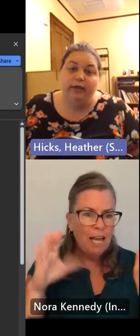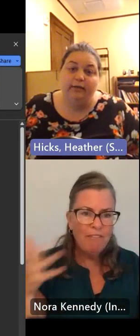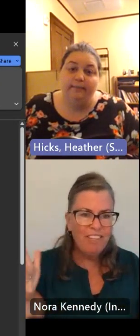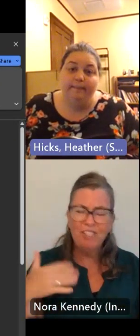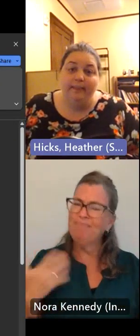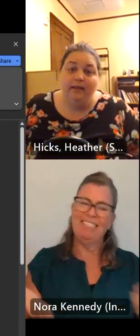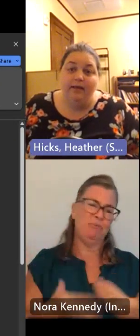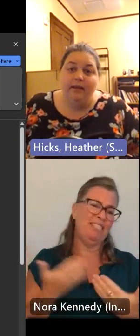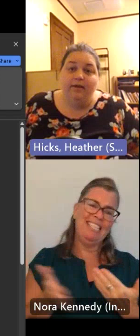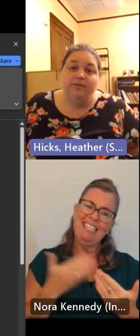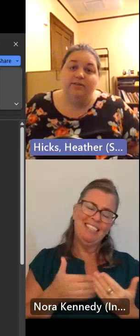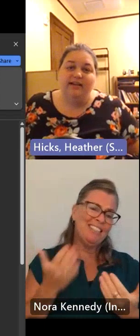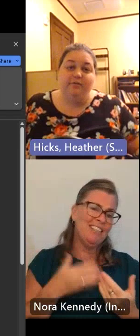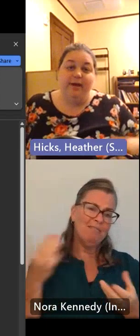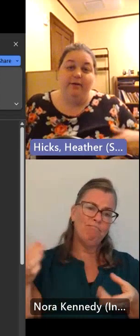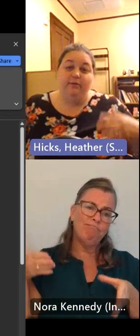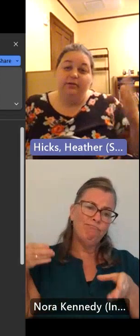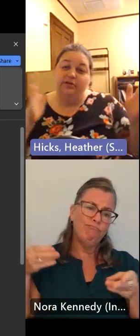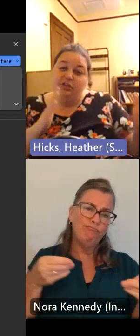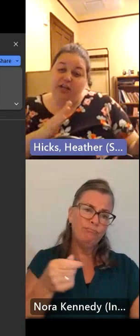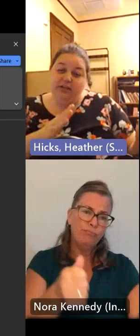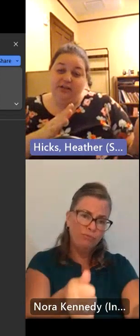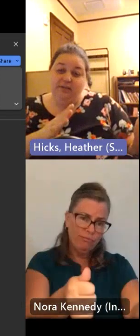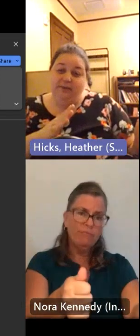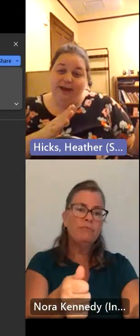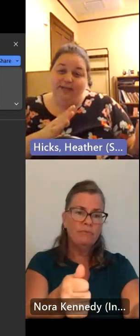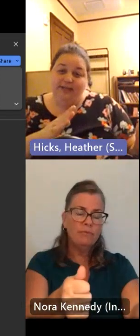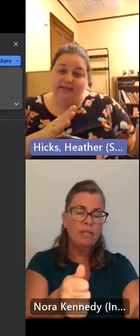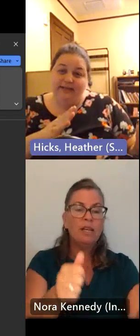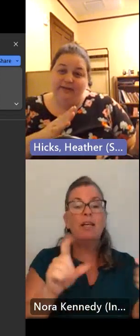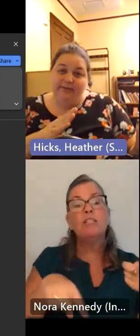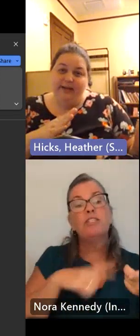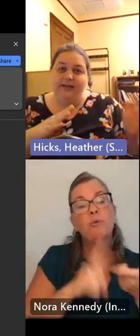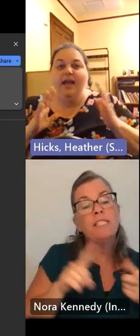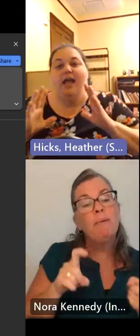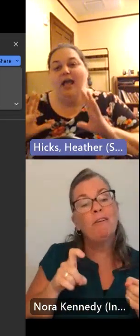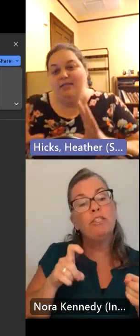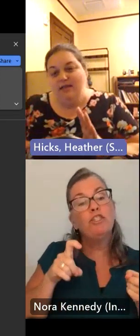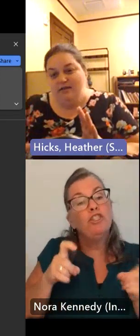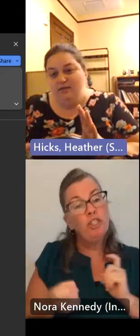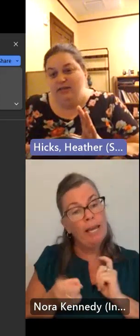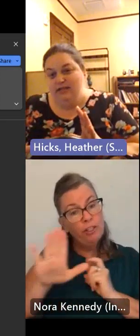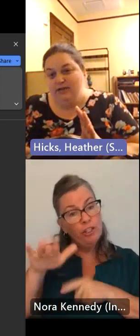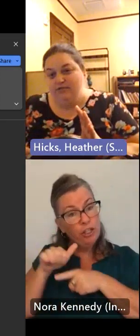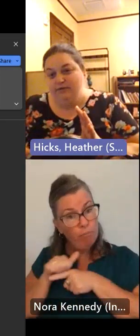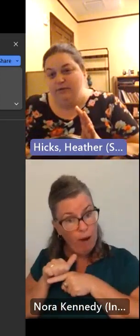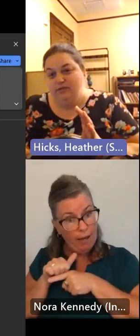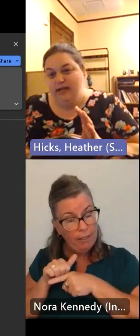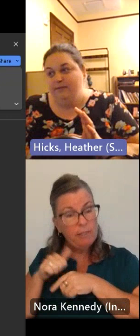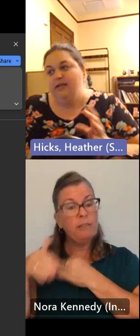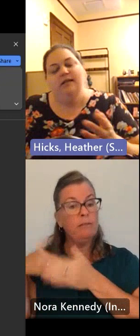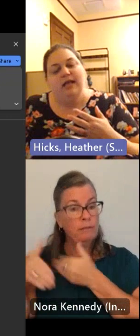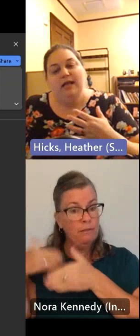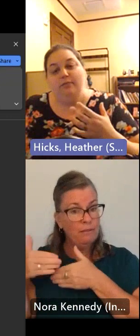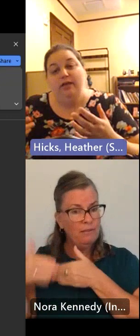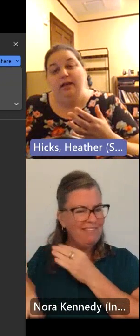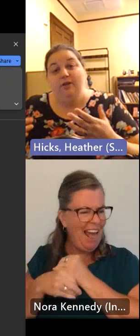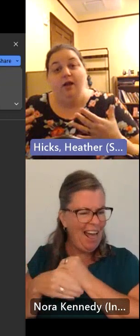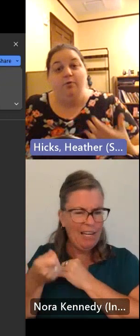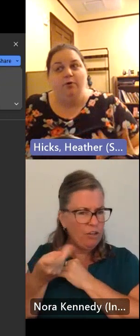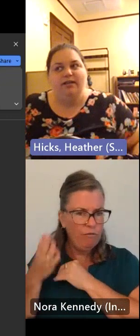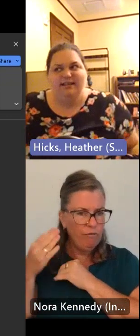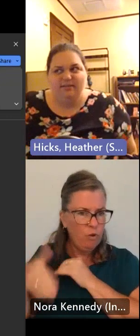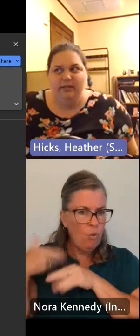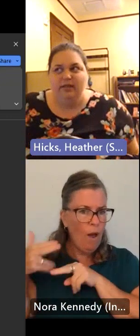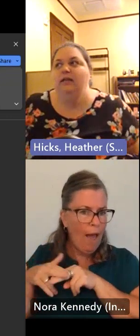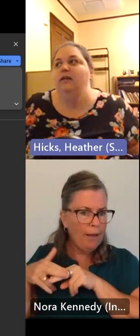pretty quick. So it's kind of about changing practice a little bit and then doing these extra few steps, and then we can have